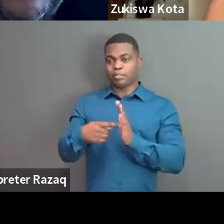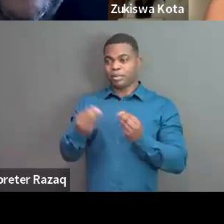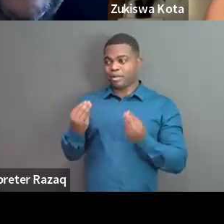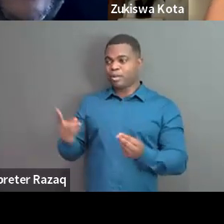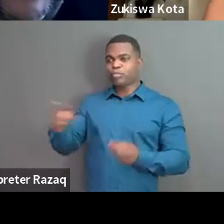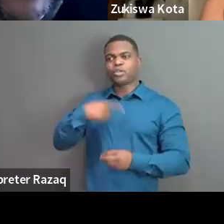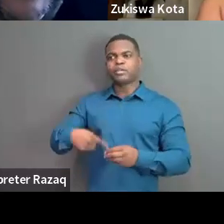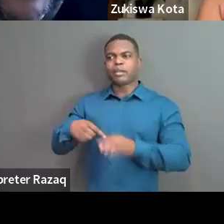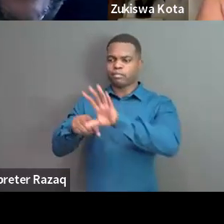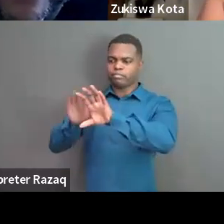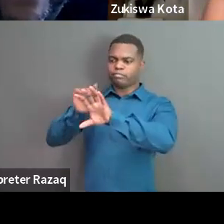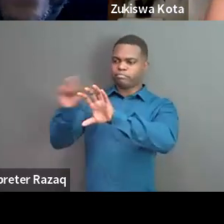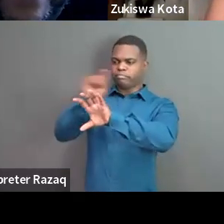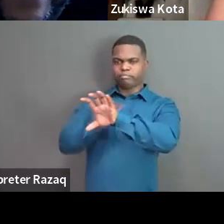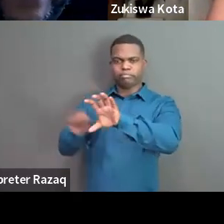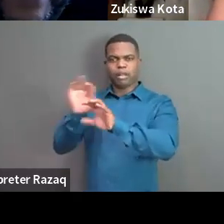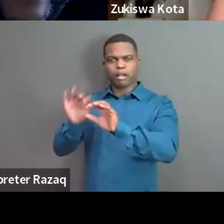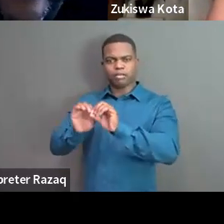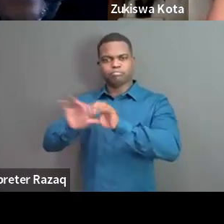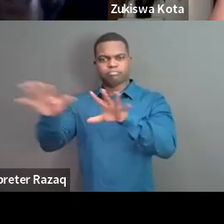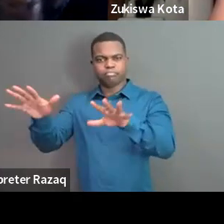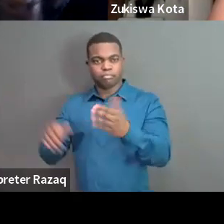There's also the option to call a friend. No, I think